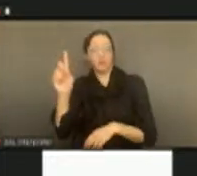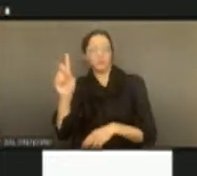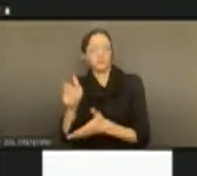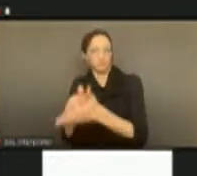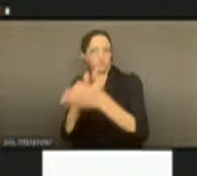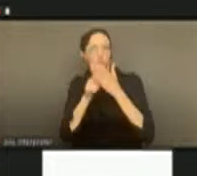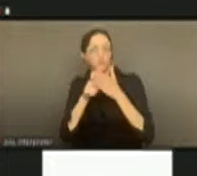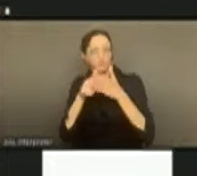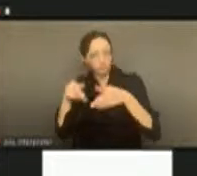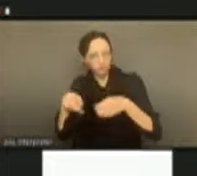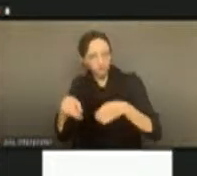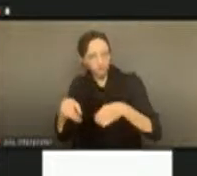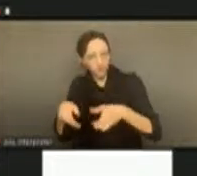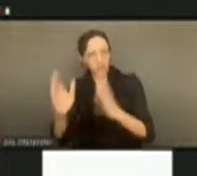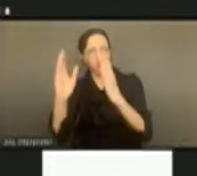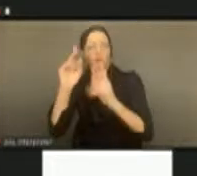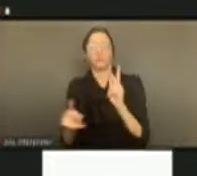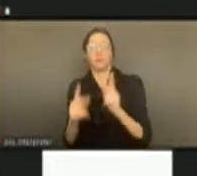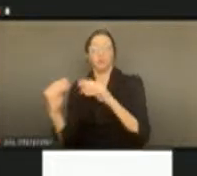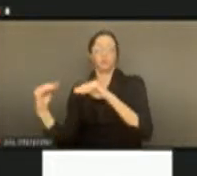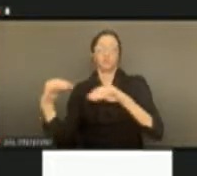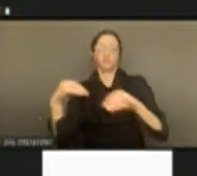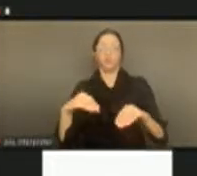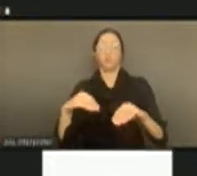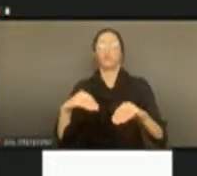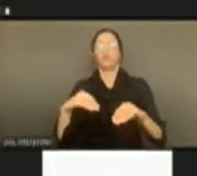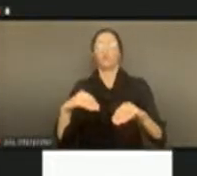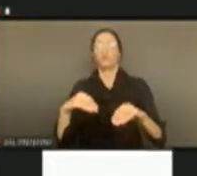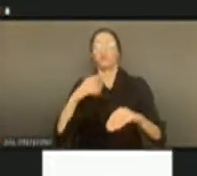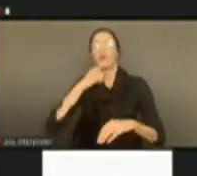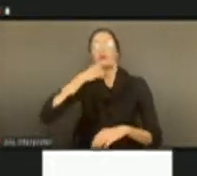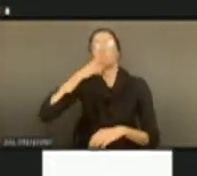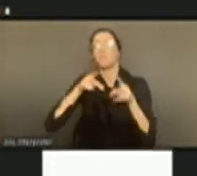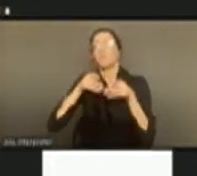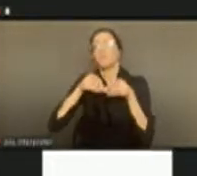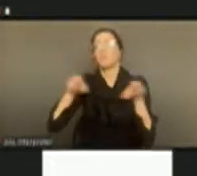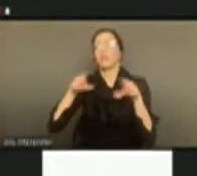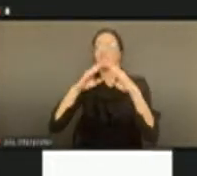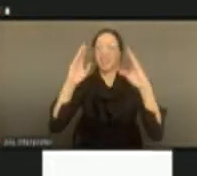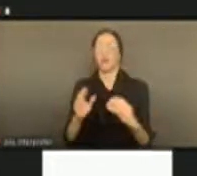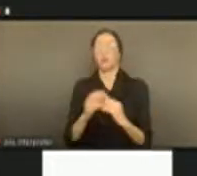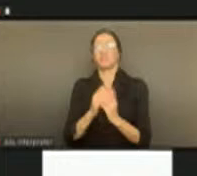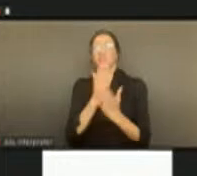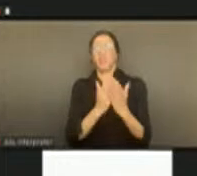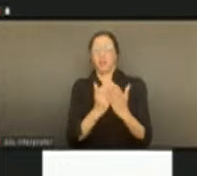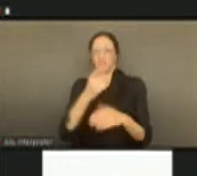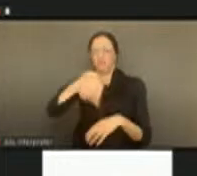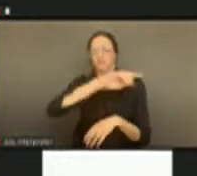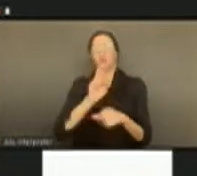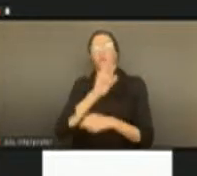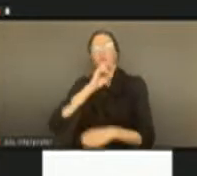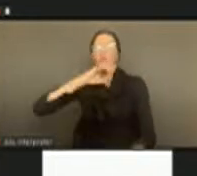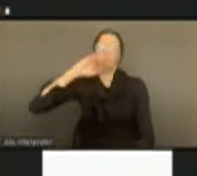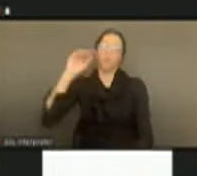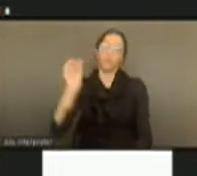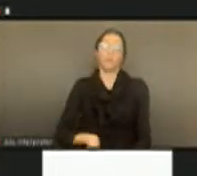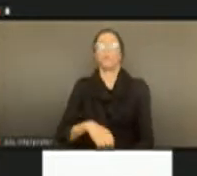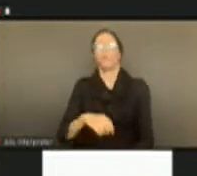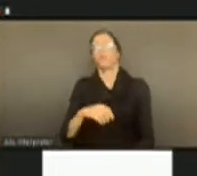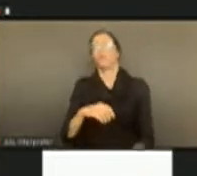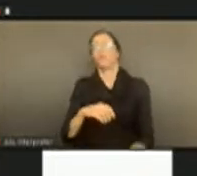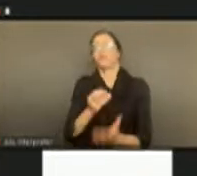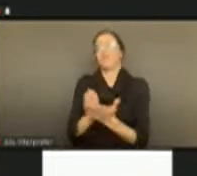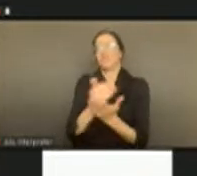or affordable housing, but some are not. Some are still using outdated income criteria. And it's unfortunate